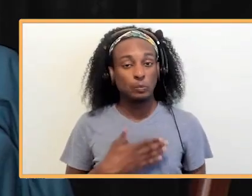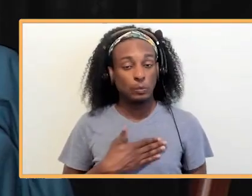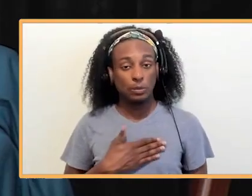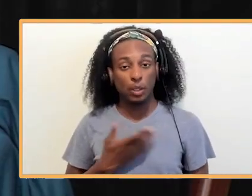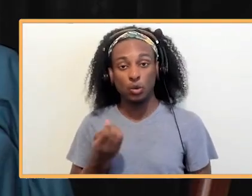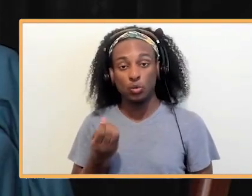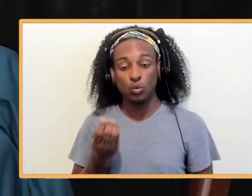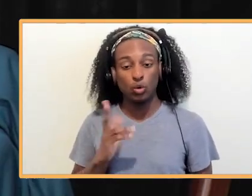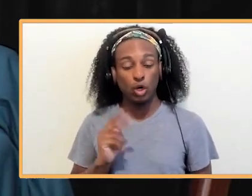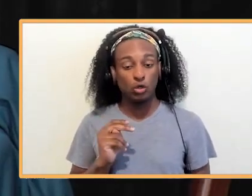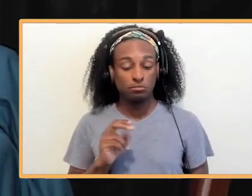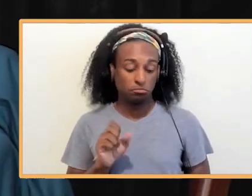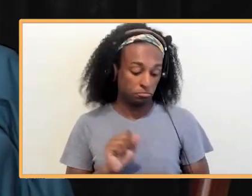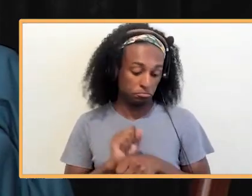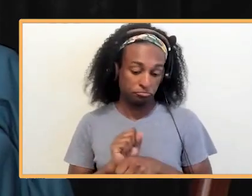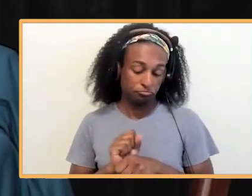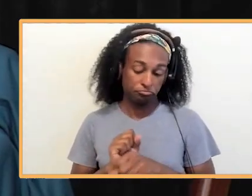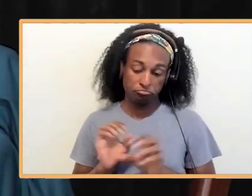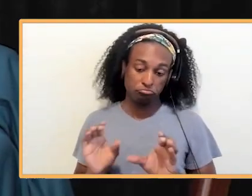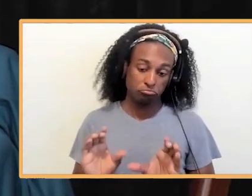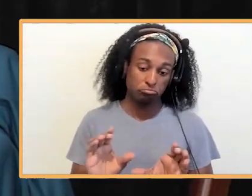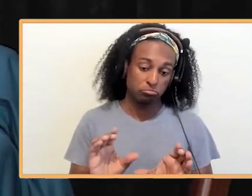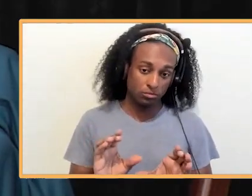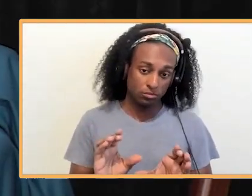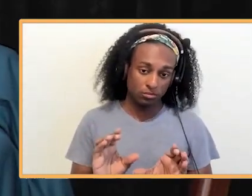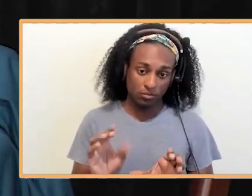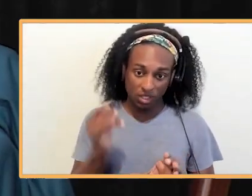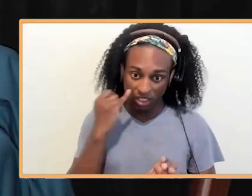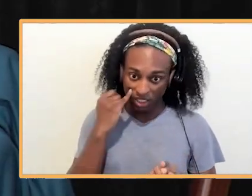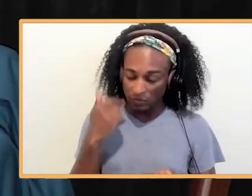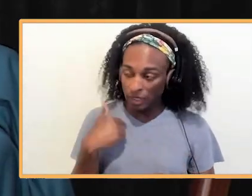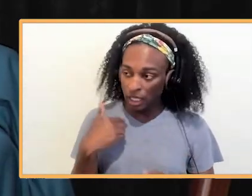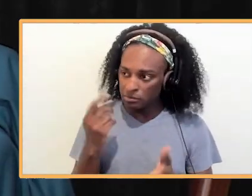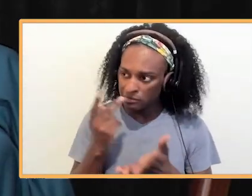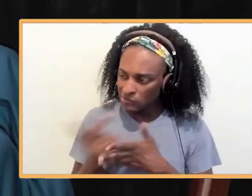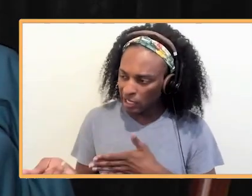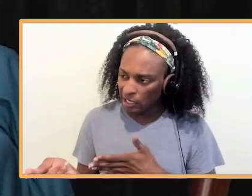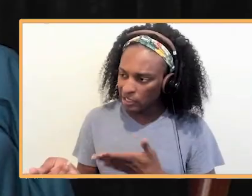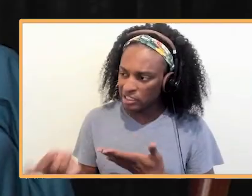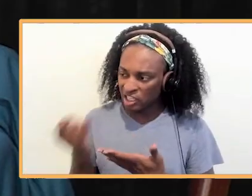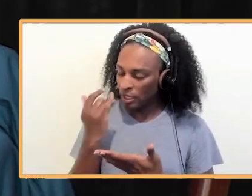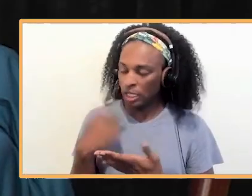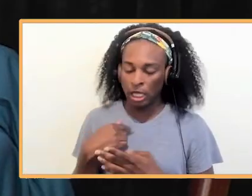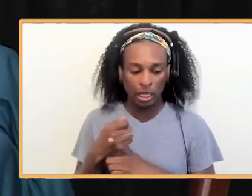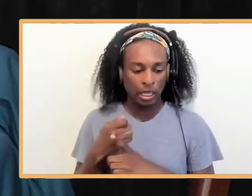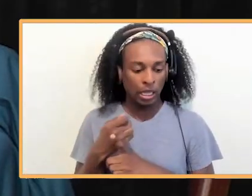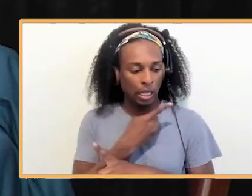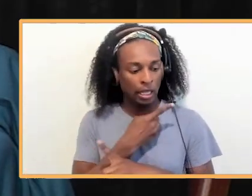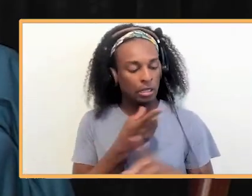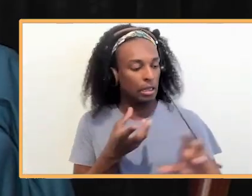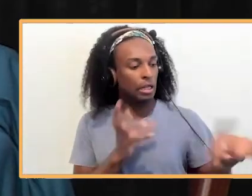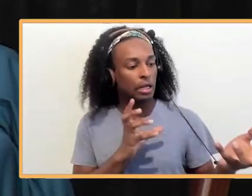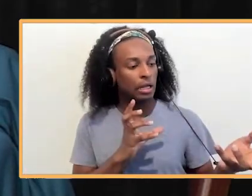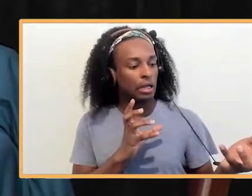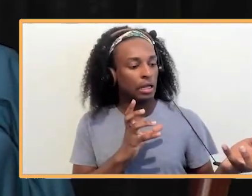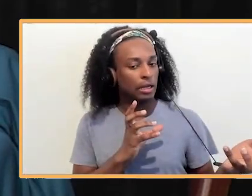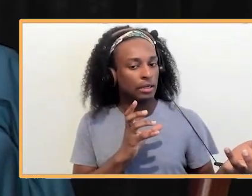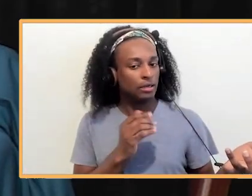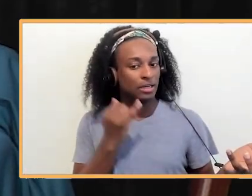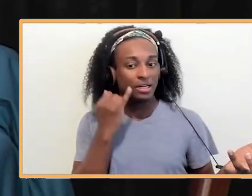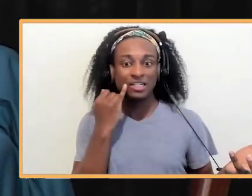I am receiving information when I failed, I missed the mark, I didn't bring